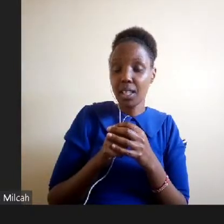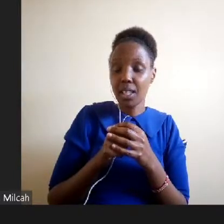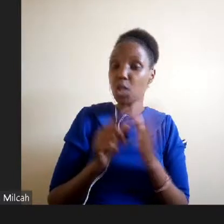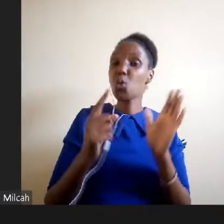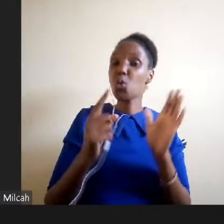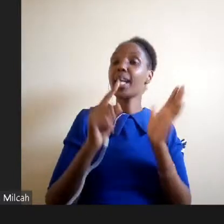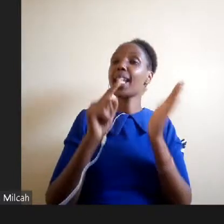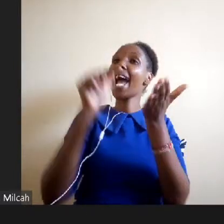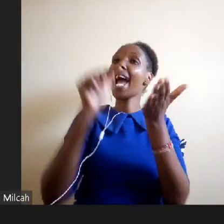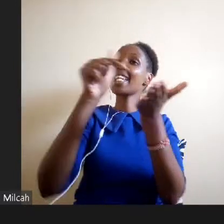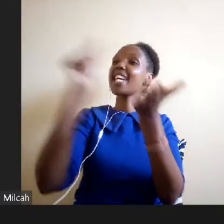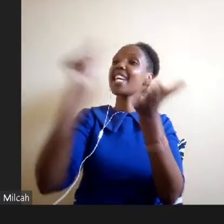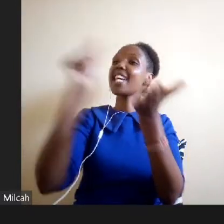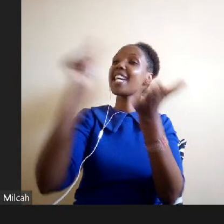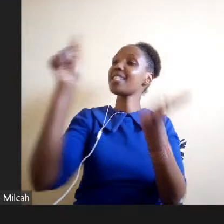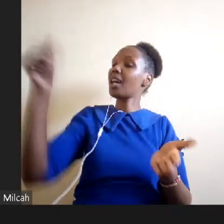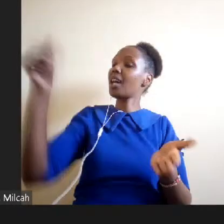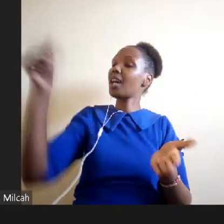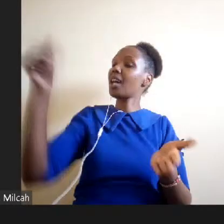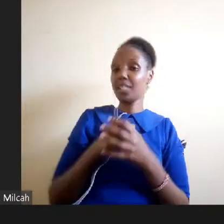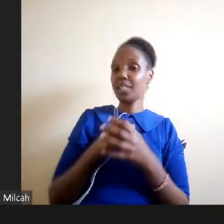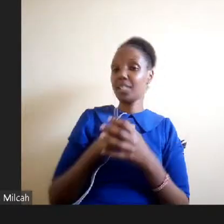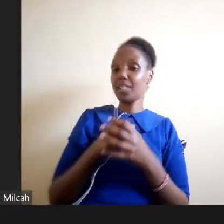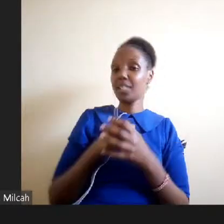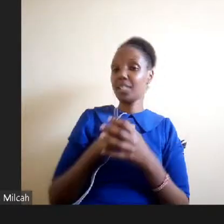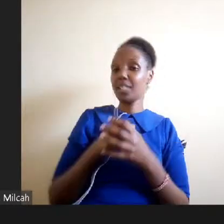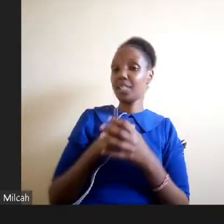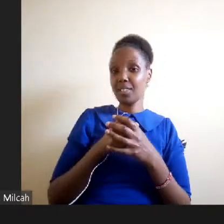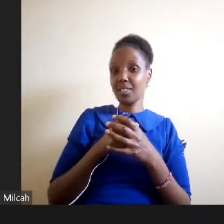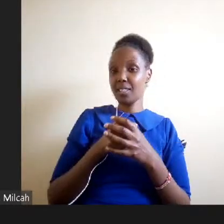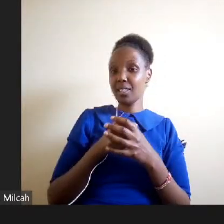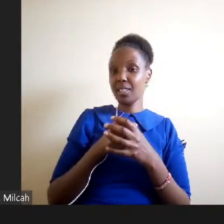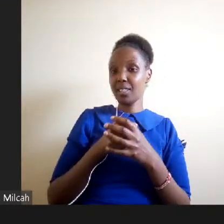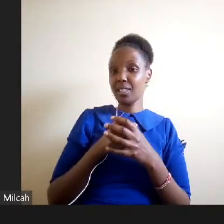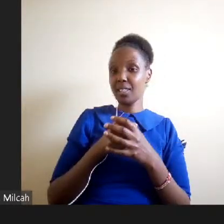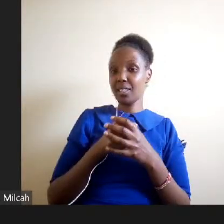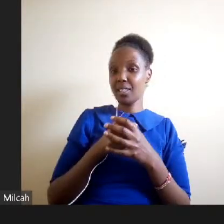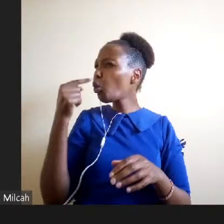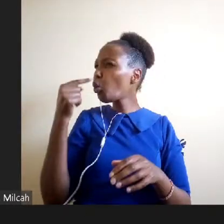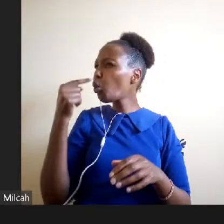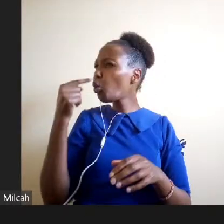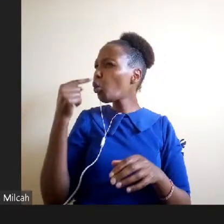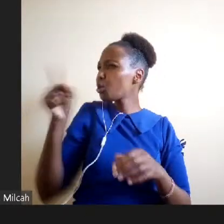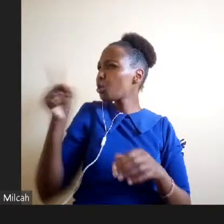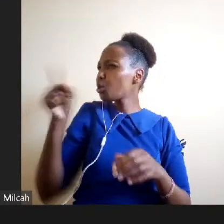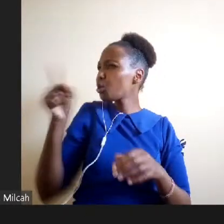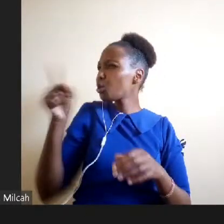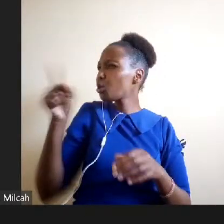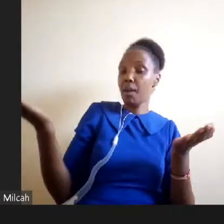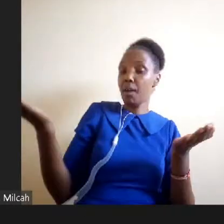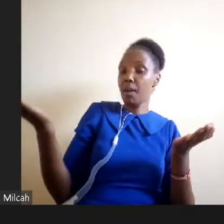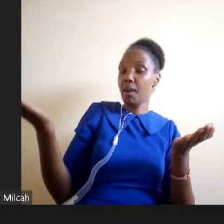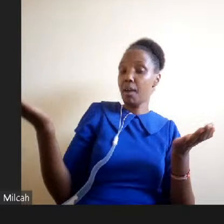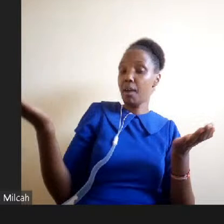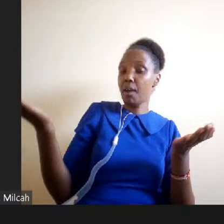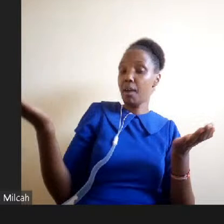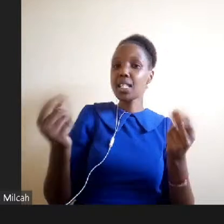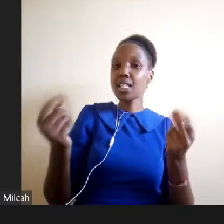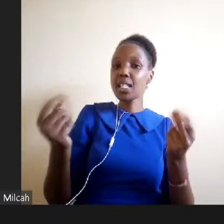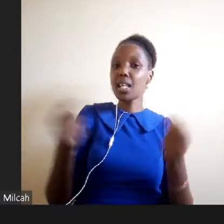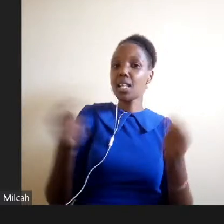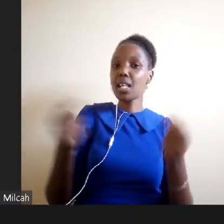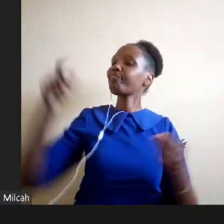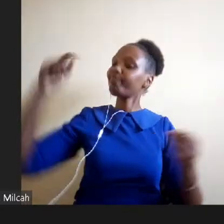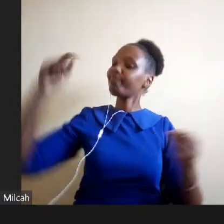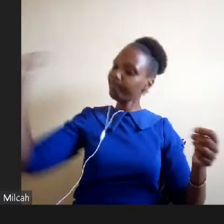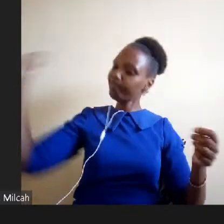disagreement. Bullying can be identified. It literally has a name. And then it was easier to prove and it was easier to